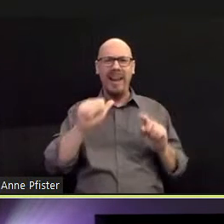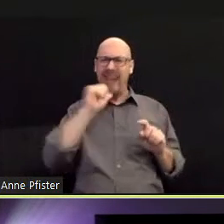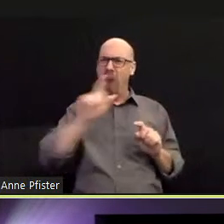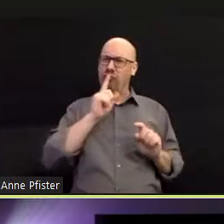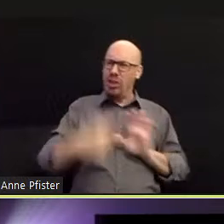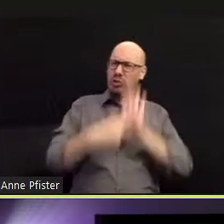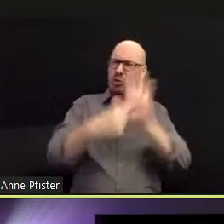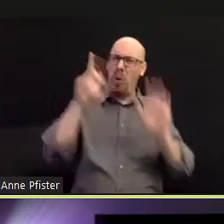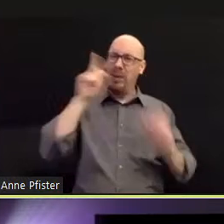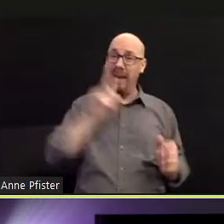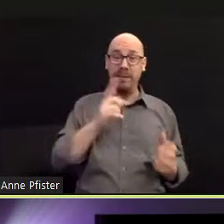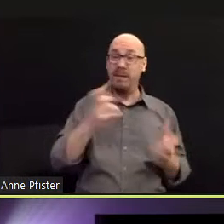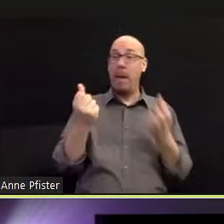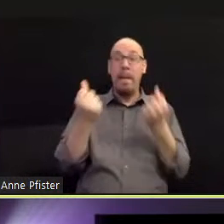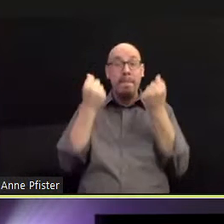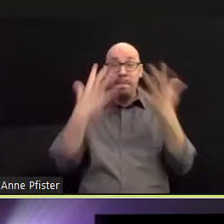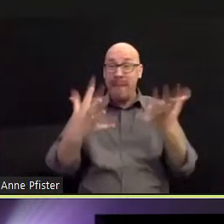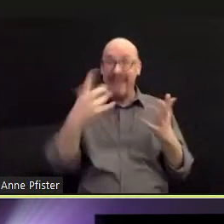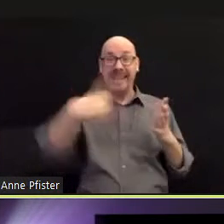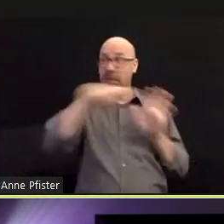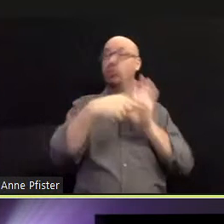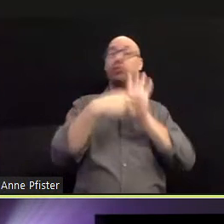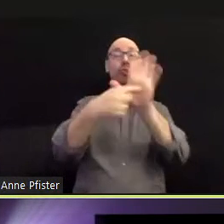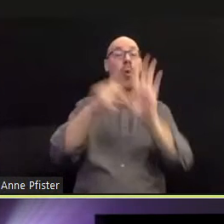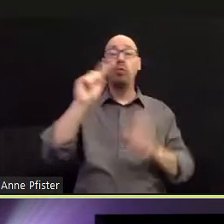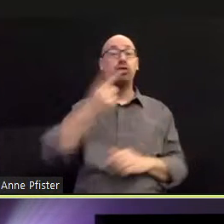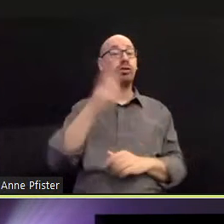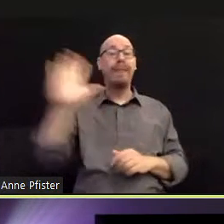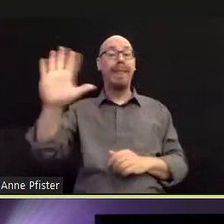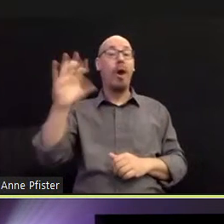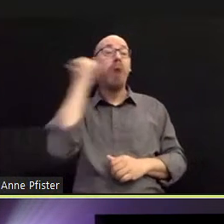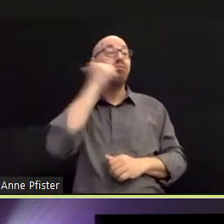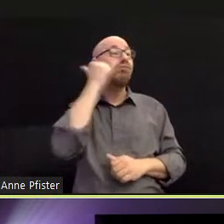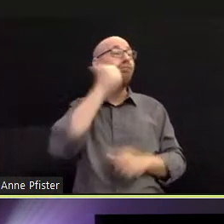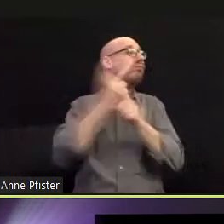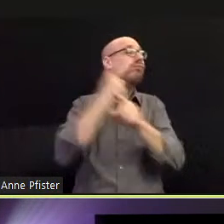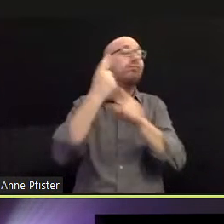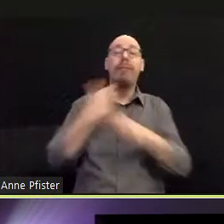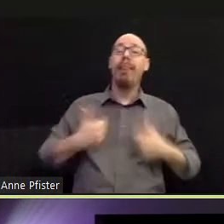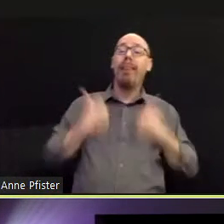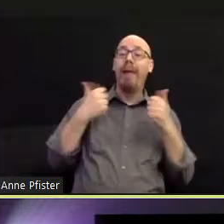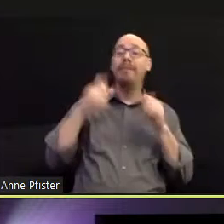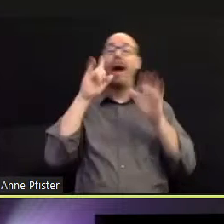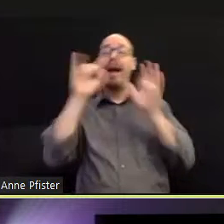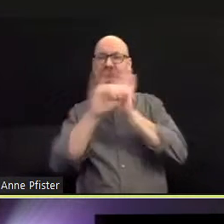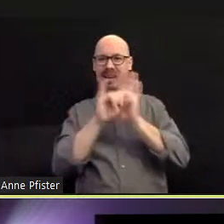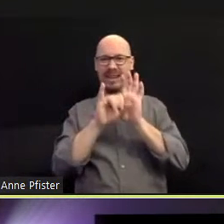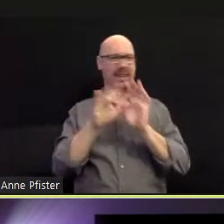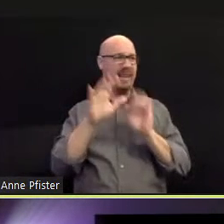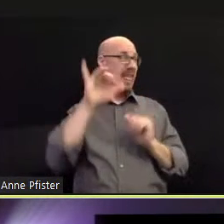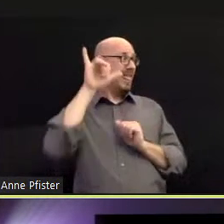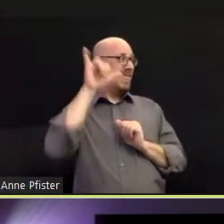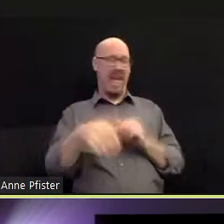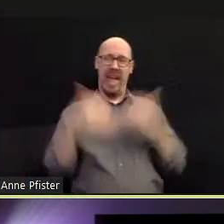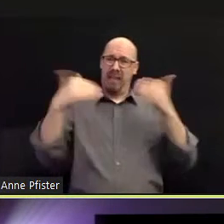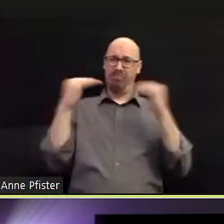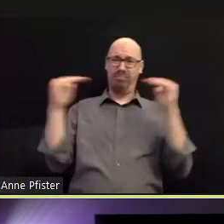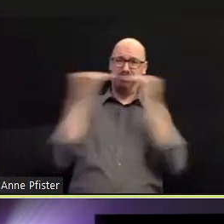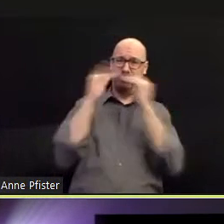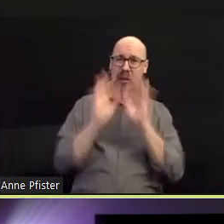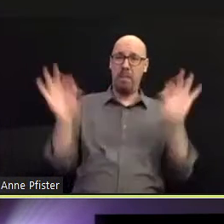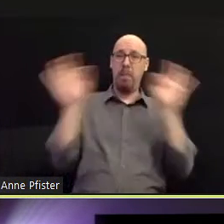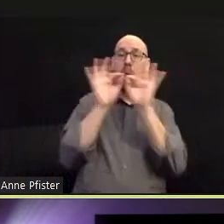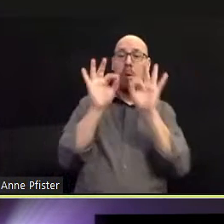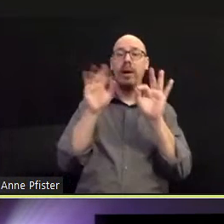photographs that highlight the ordinary aspects of their experiences and identities, which were equally important to them as more, quote unquote,